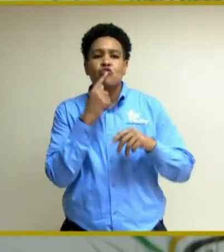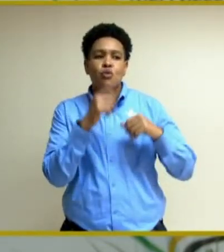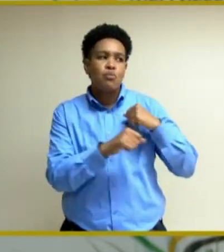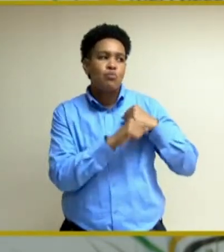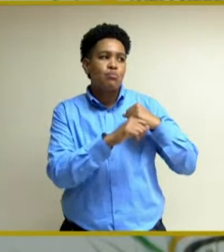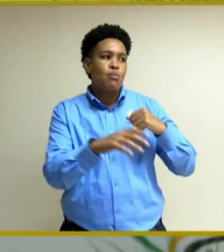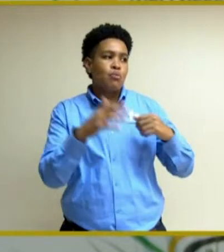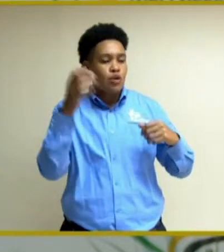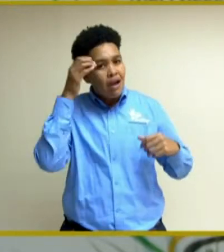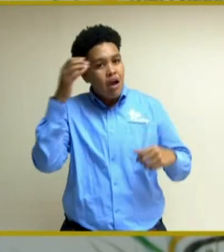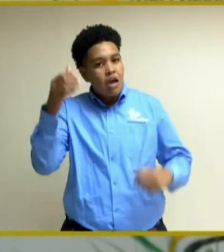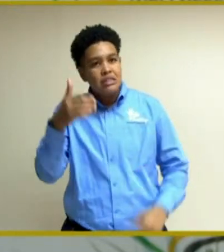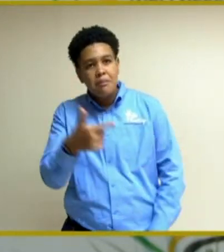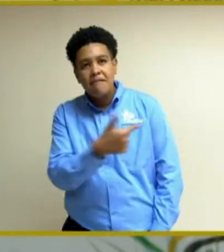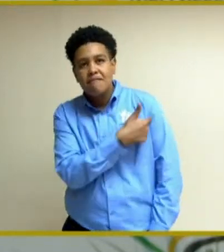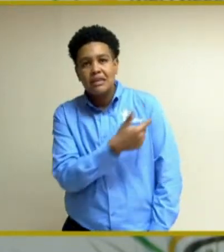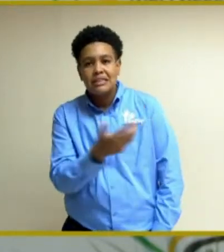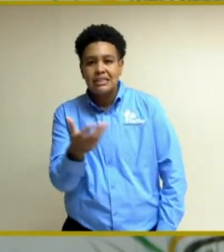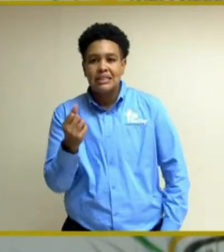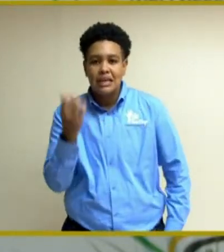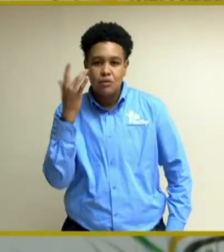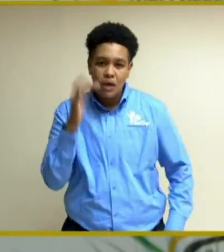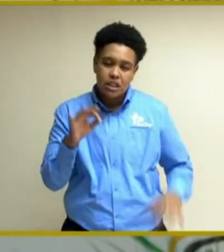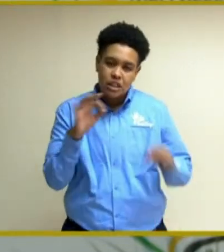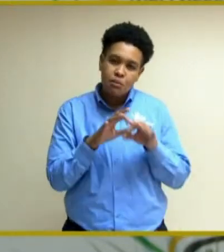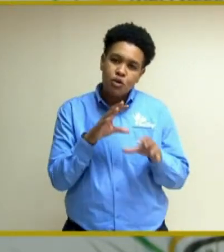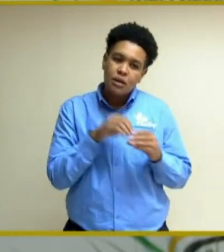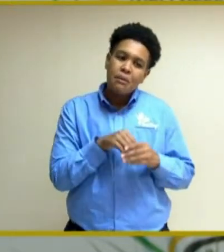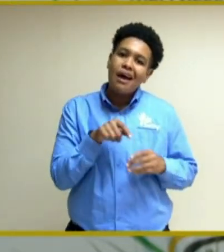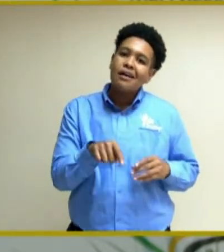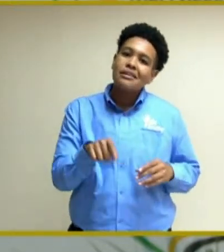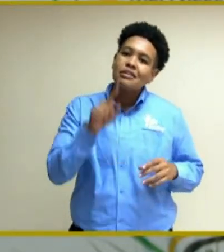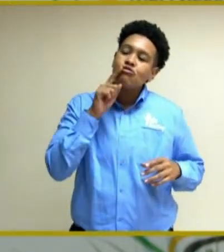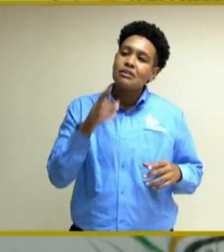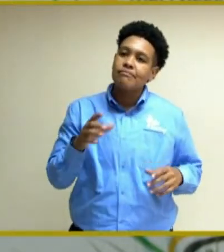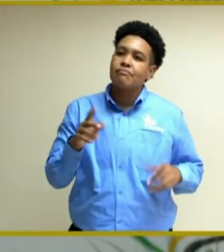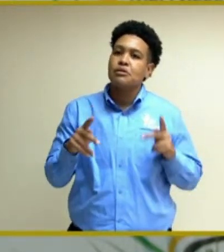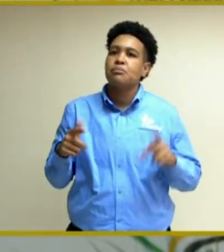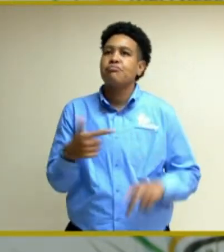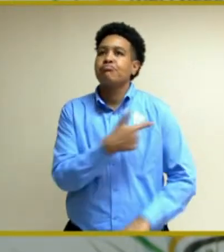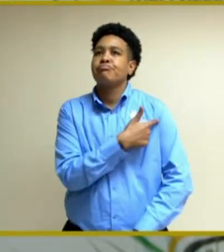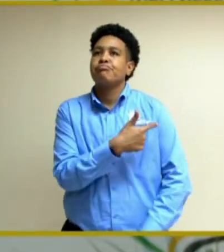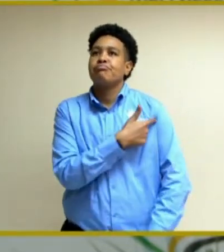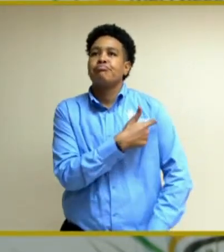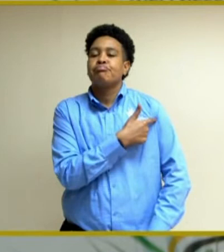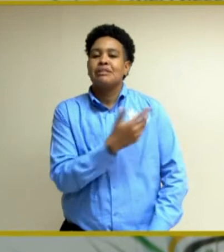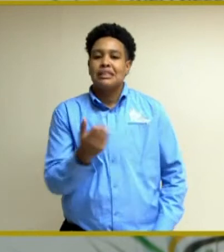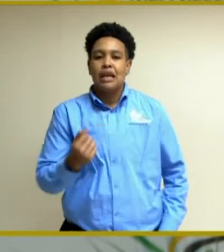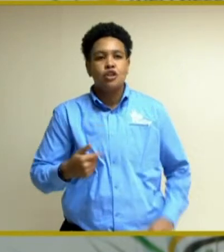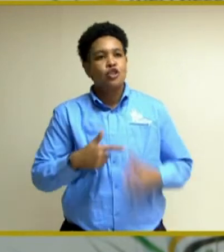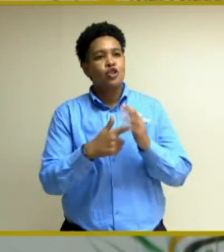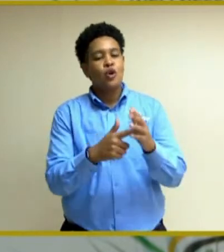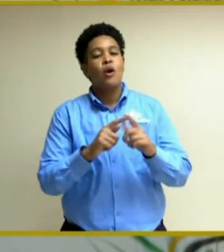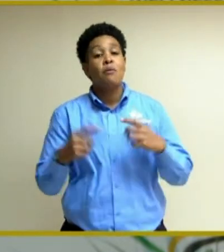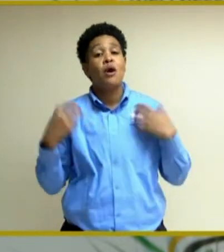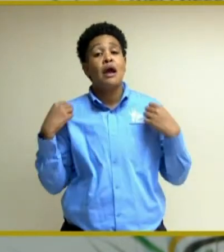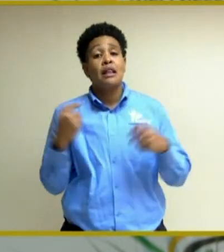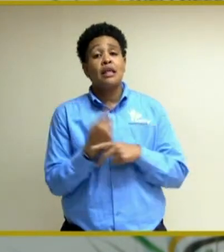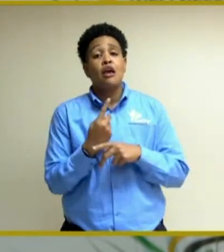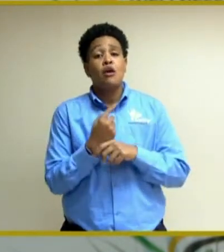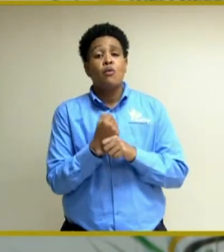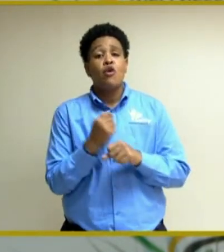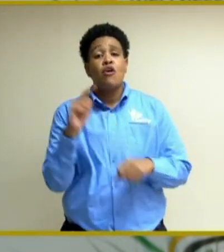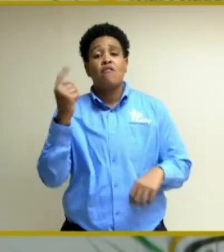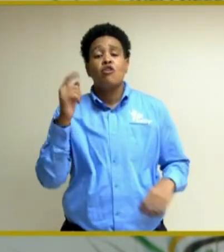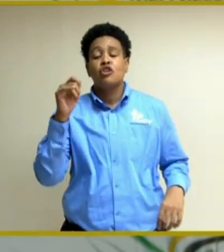concept of taking the vaccine, because it's an important part of the take-up, the messaging. But healthcare workers first.